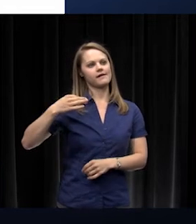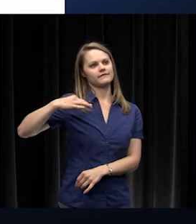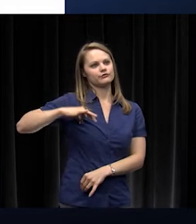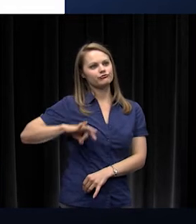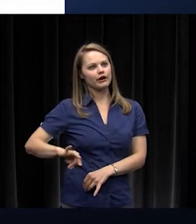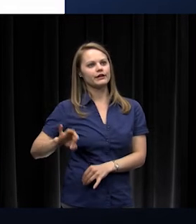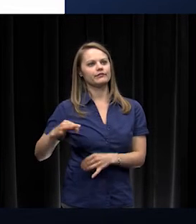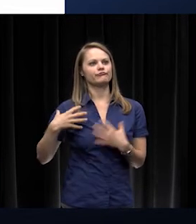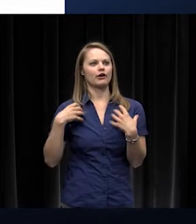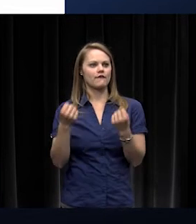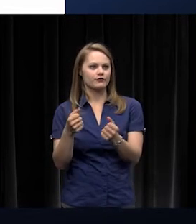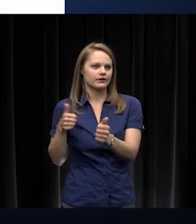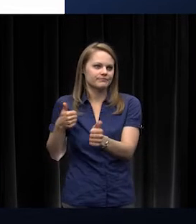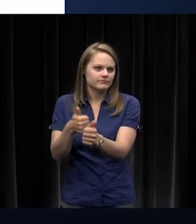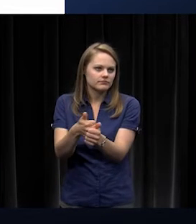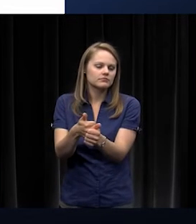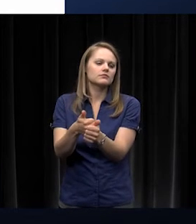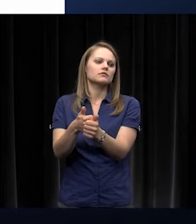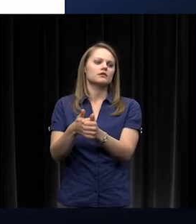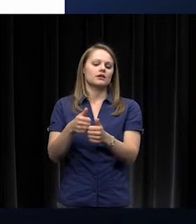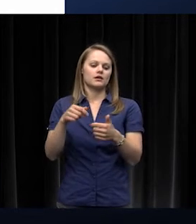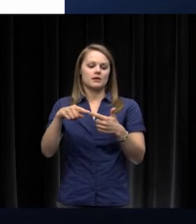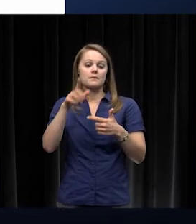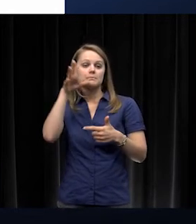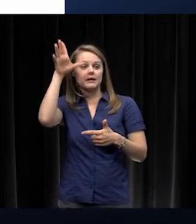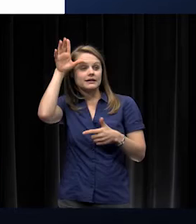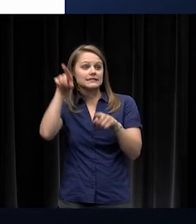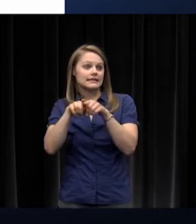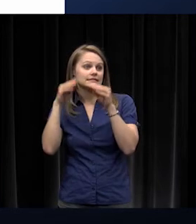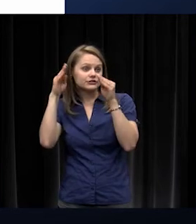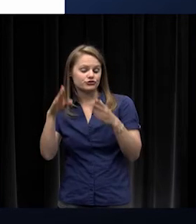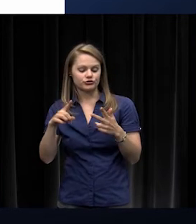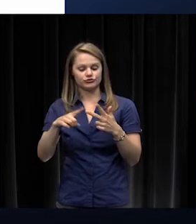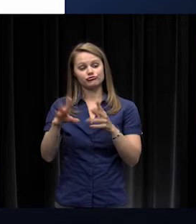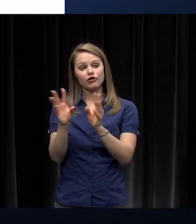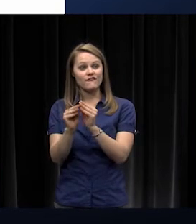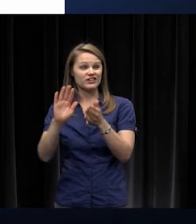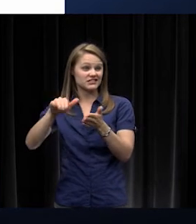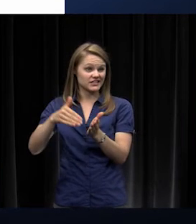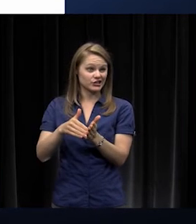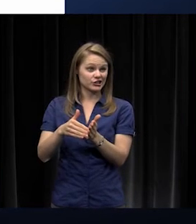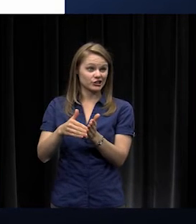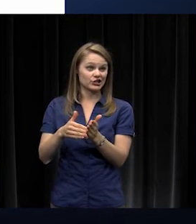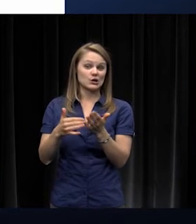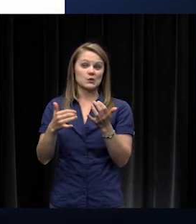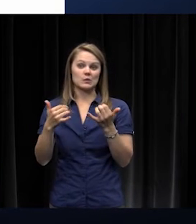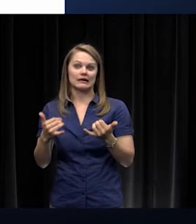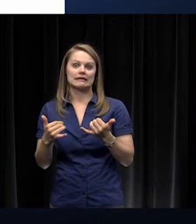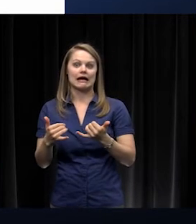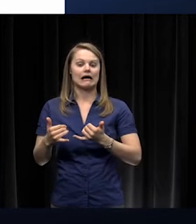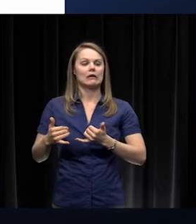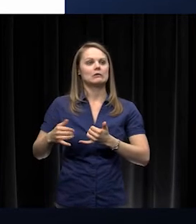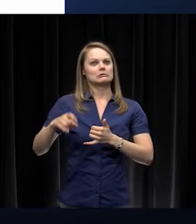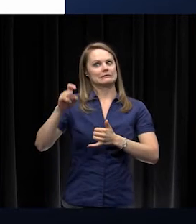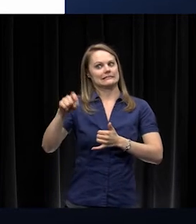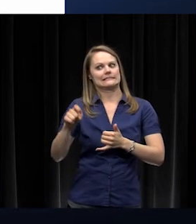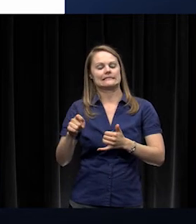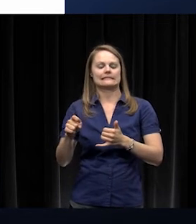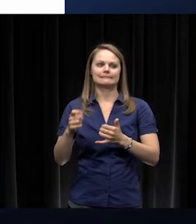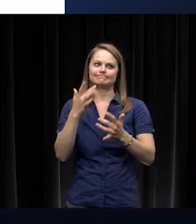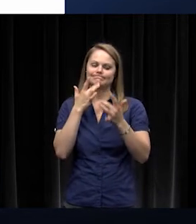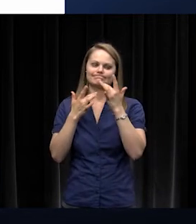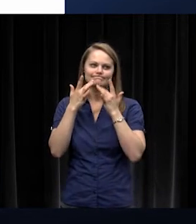absence, parents as teachers, and then our conference center. Right now, conference room space is at a premium around the district with professional development and a lot of the